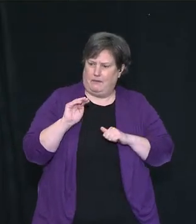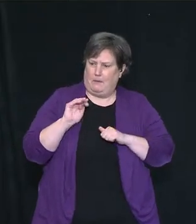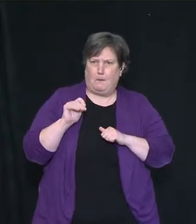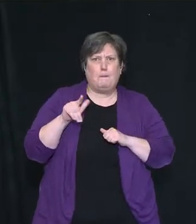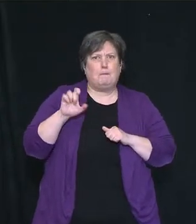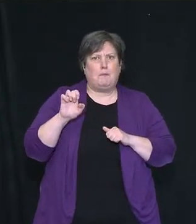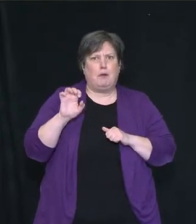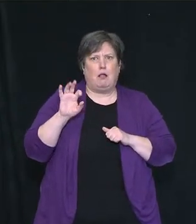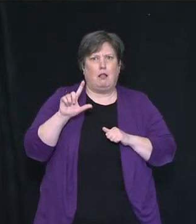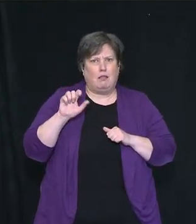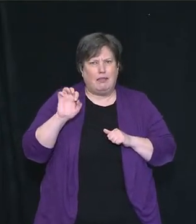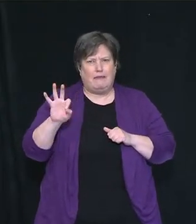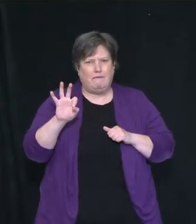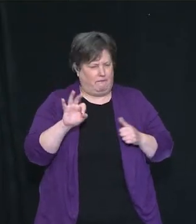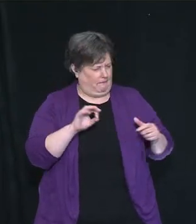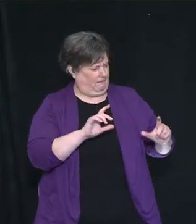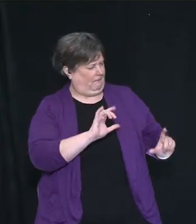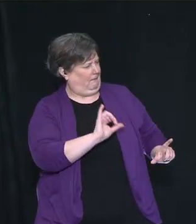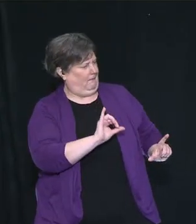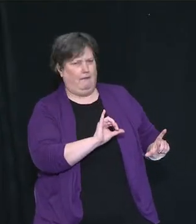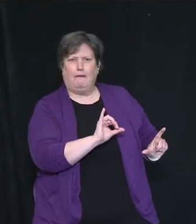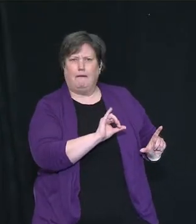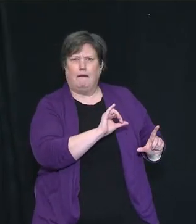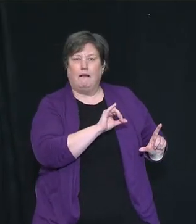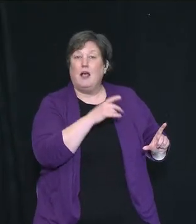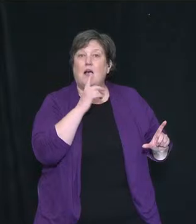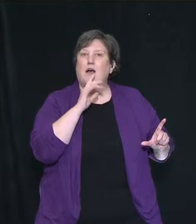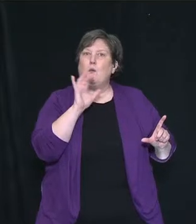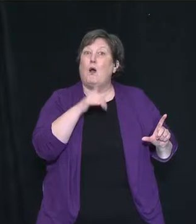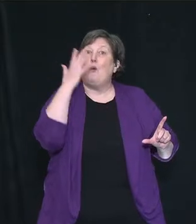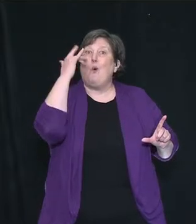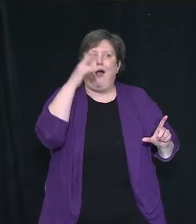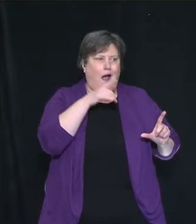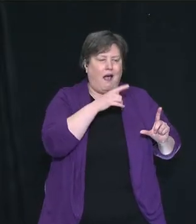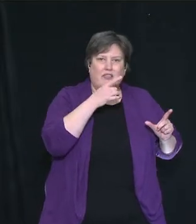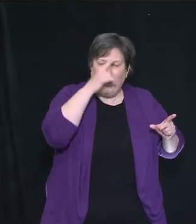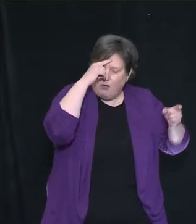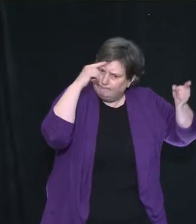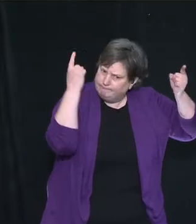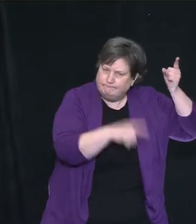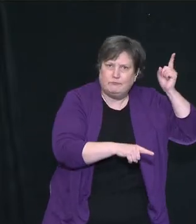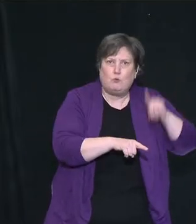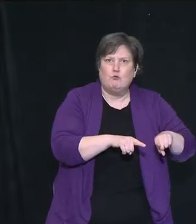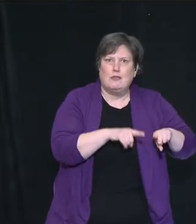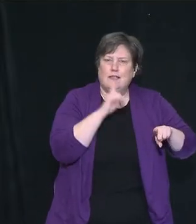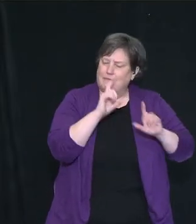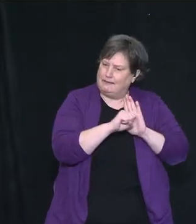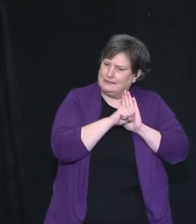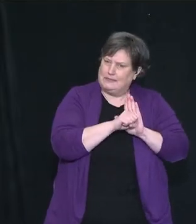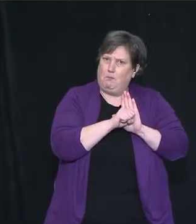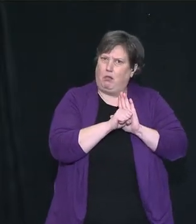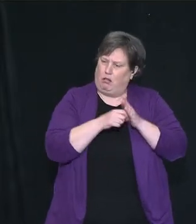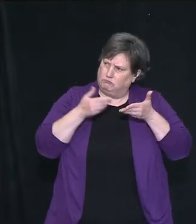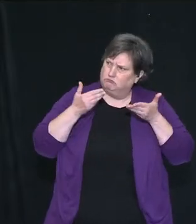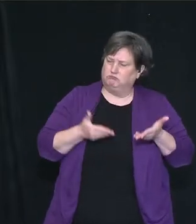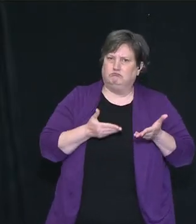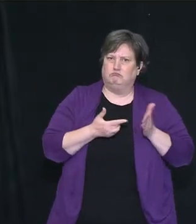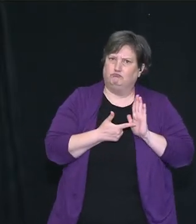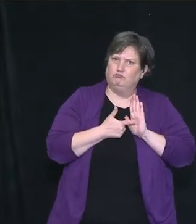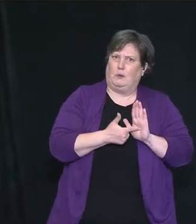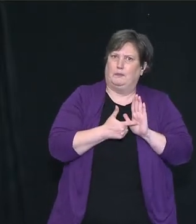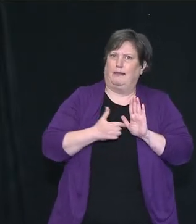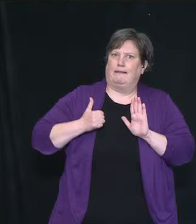leaf. The convergence around this shared symbol leads me to bring up an essential word for